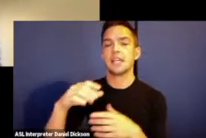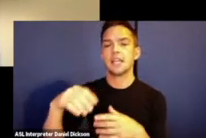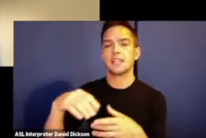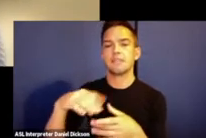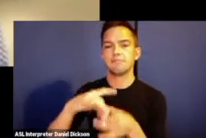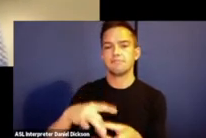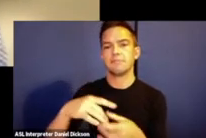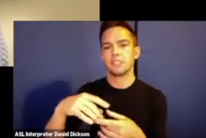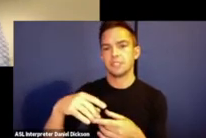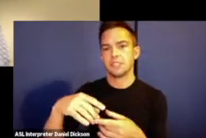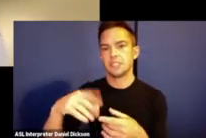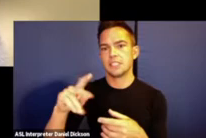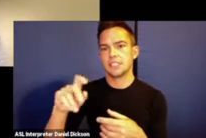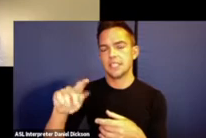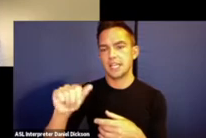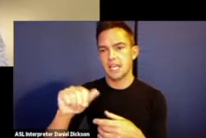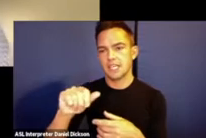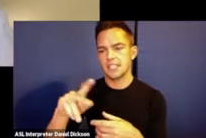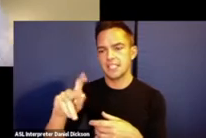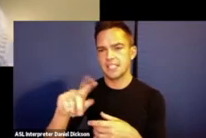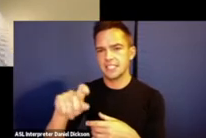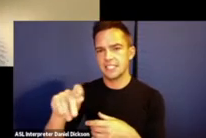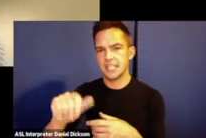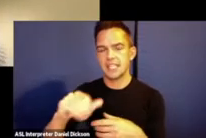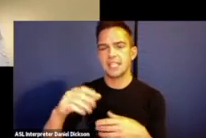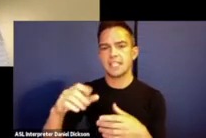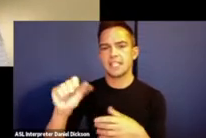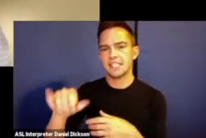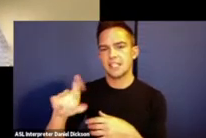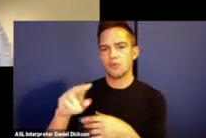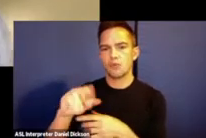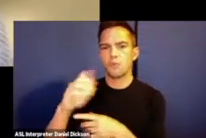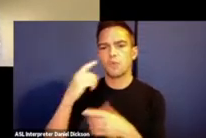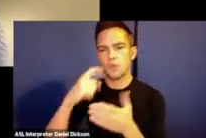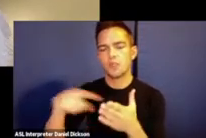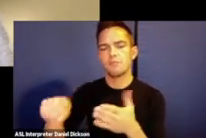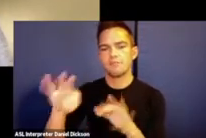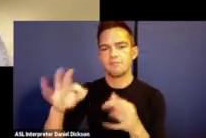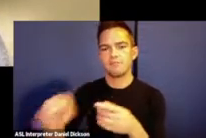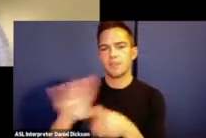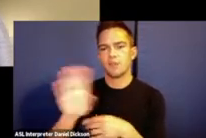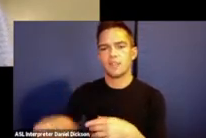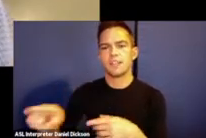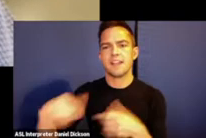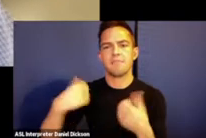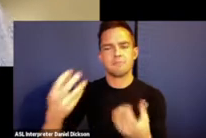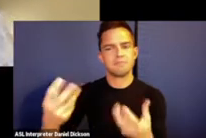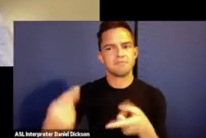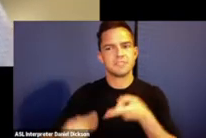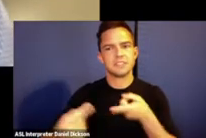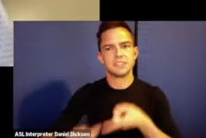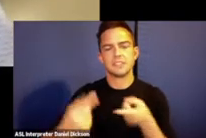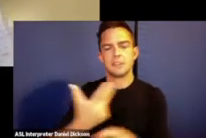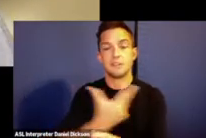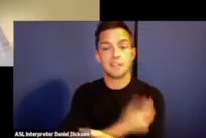children with congenital Zika syndrome faced many, many difficulties in accessing the same services, accessing vaccine programming from